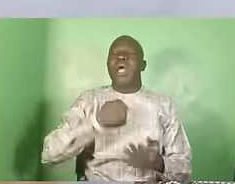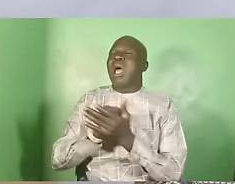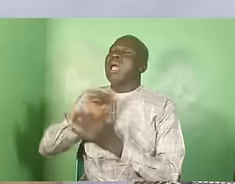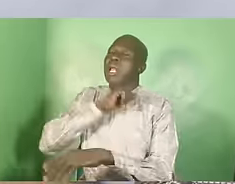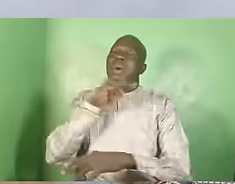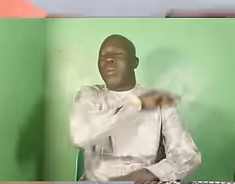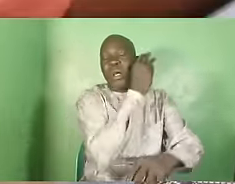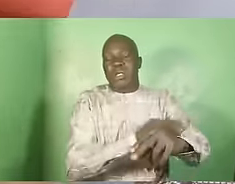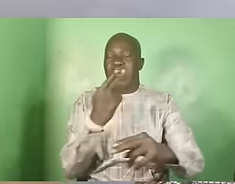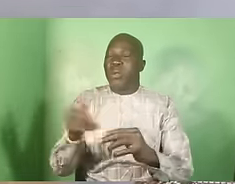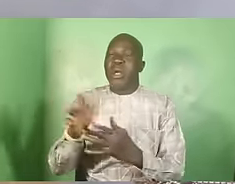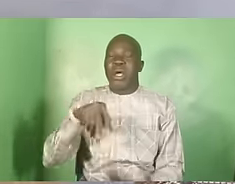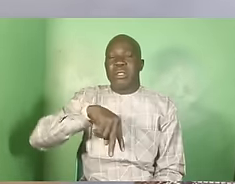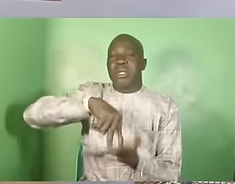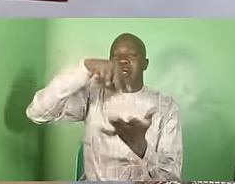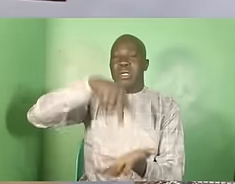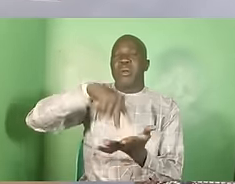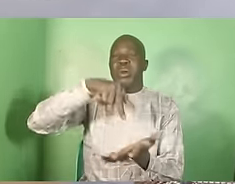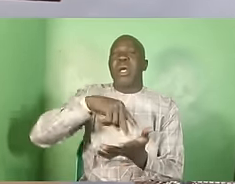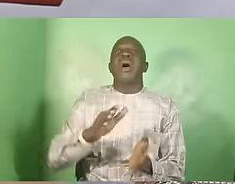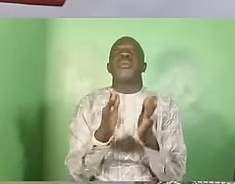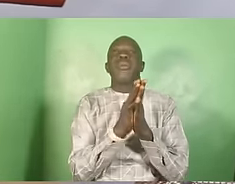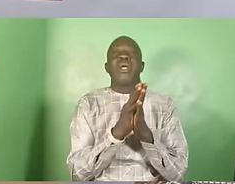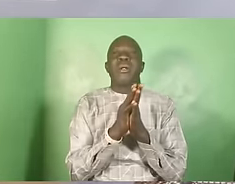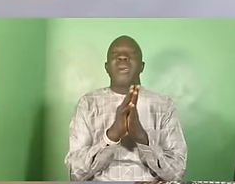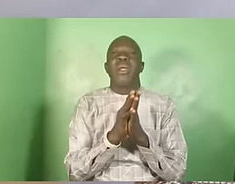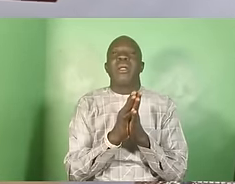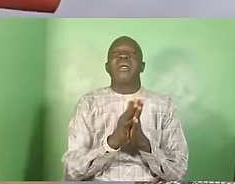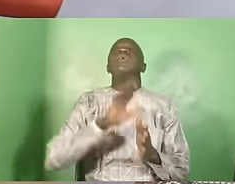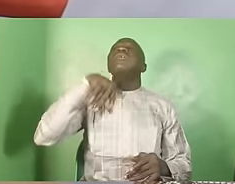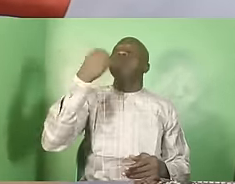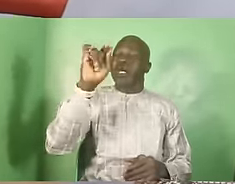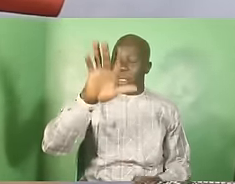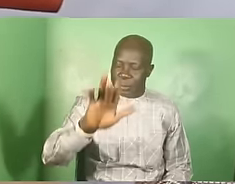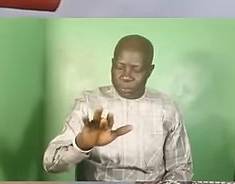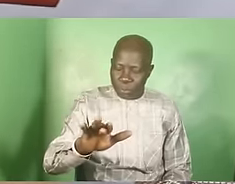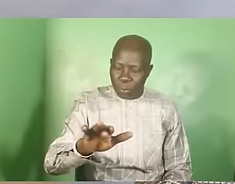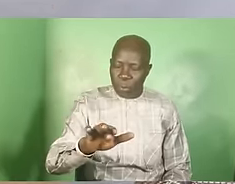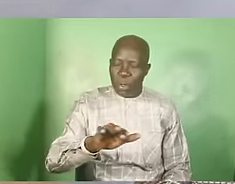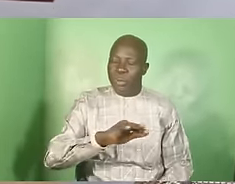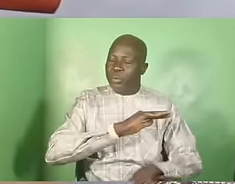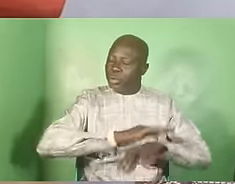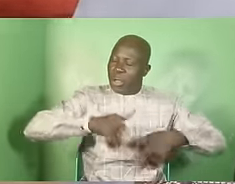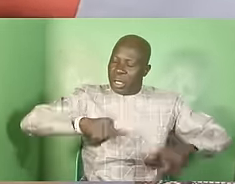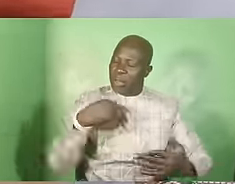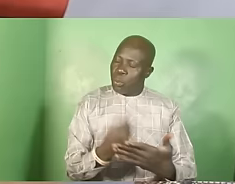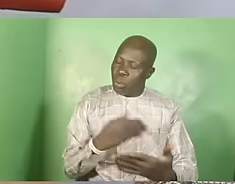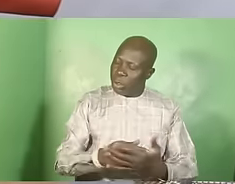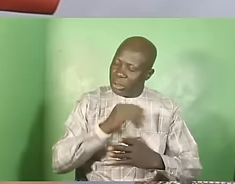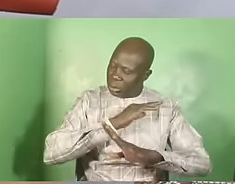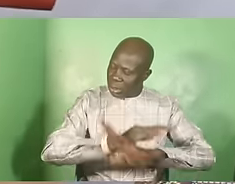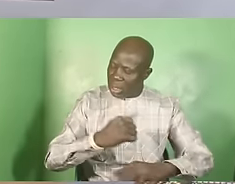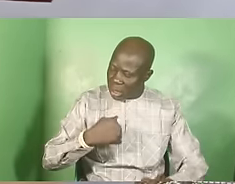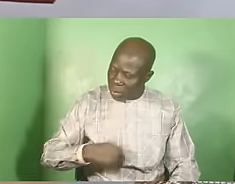Amen. In the name of Jesus. Stand on your feet. And pray this prayer. You say, don't